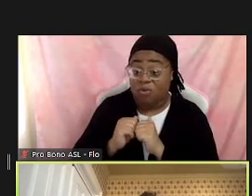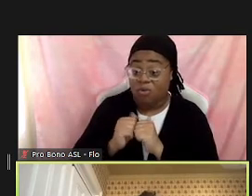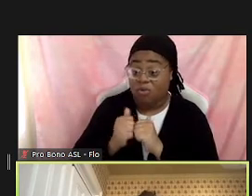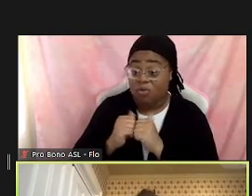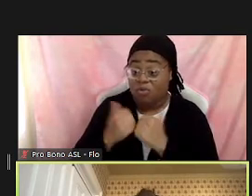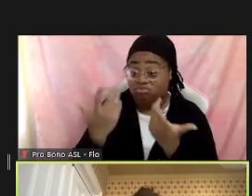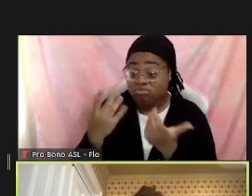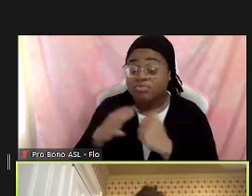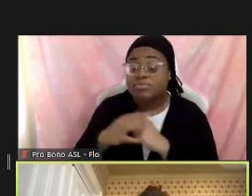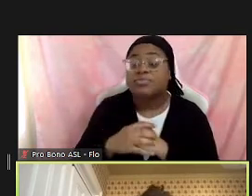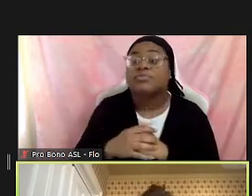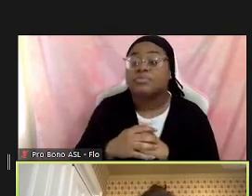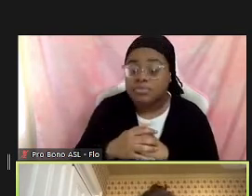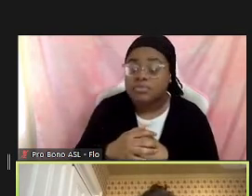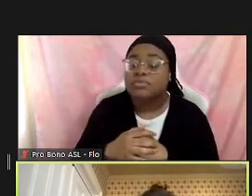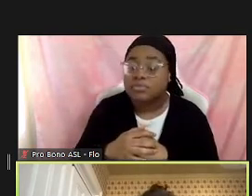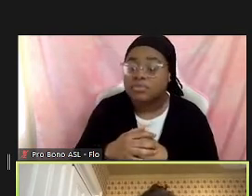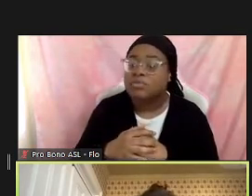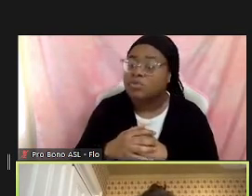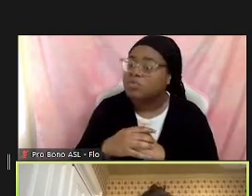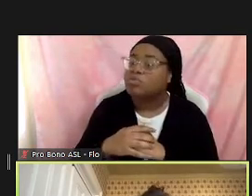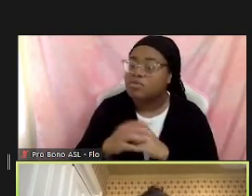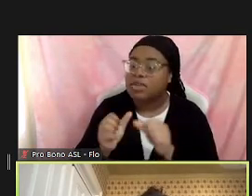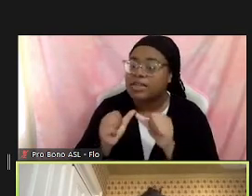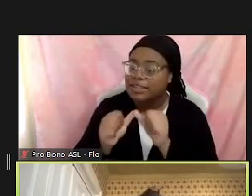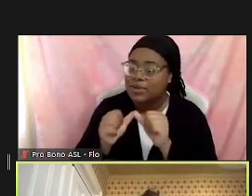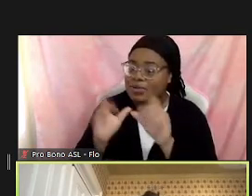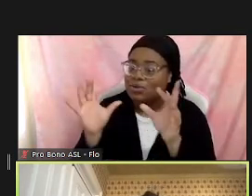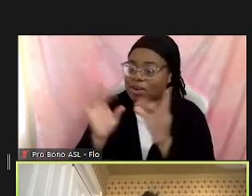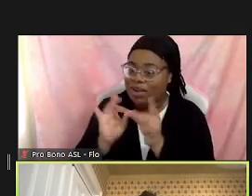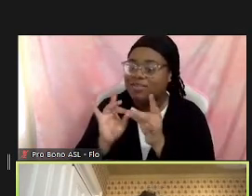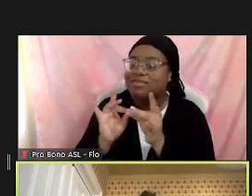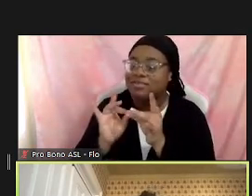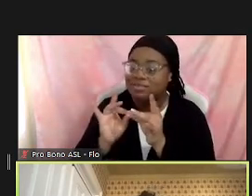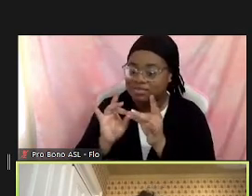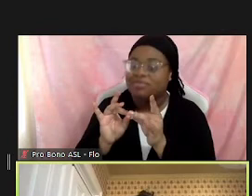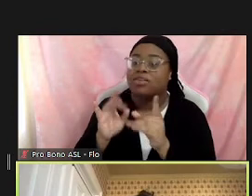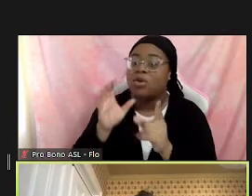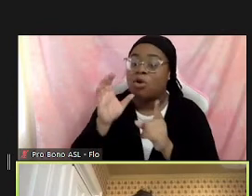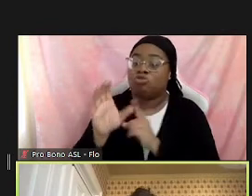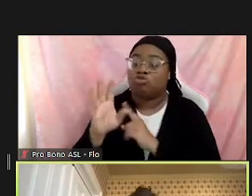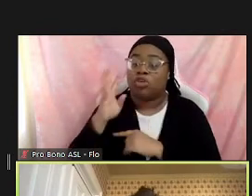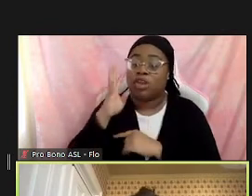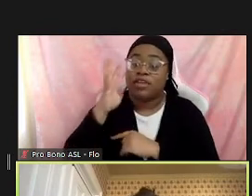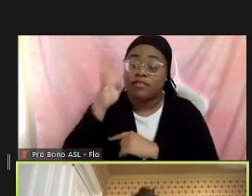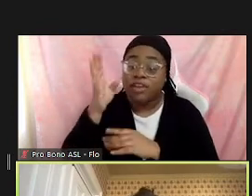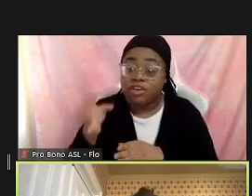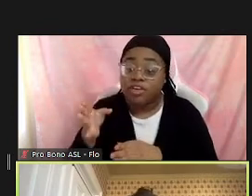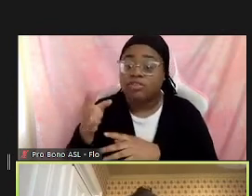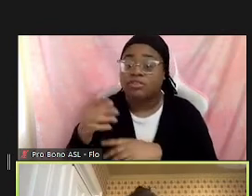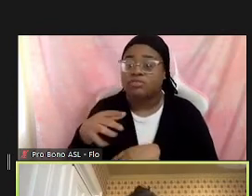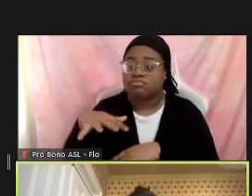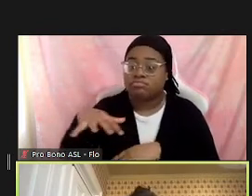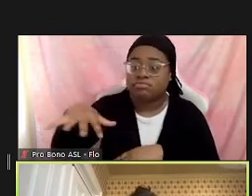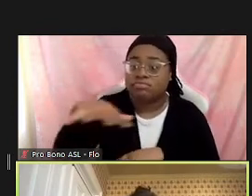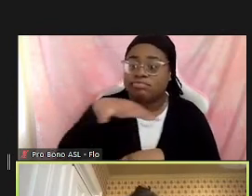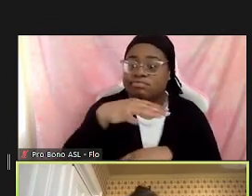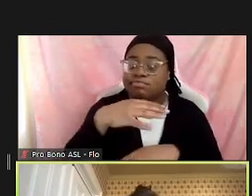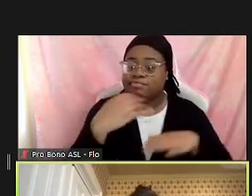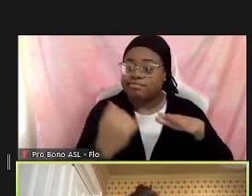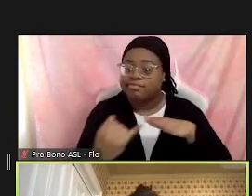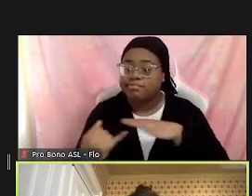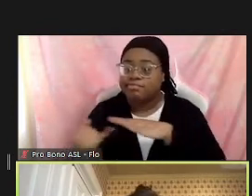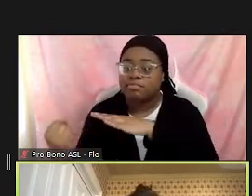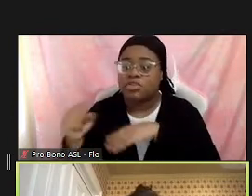this. We're continuing to connect cultural innovators across silos in the solidarity